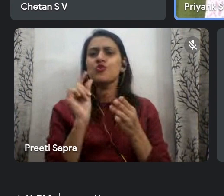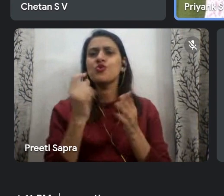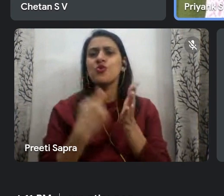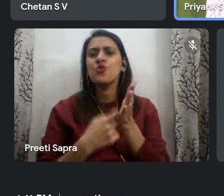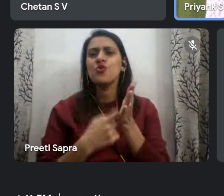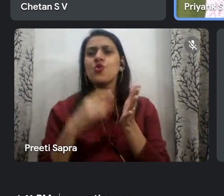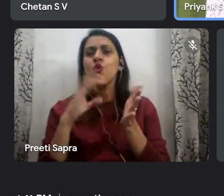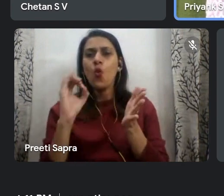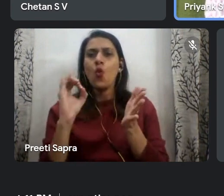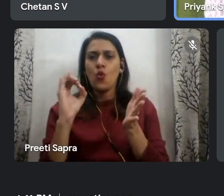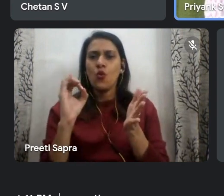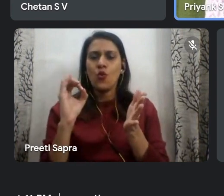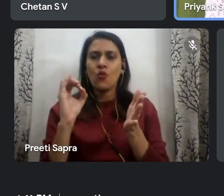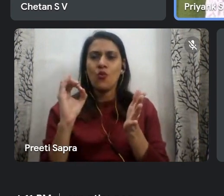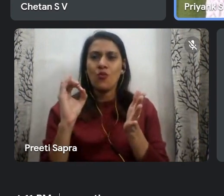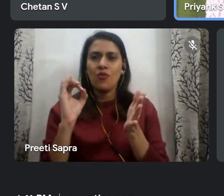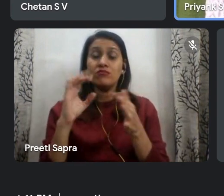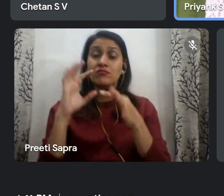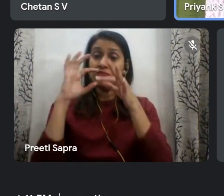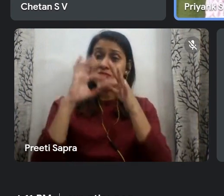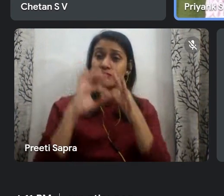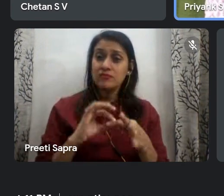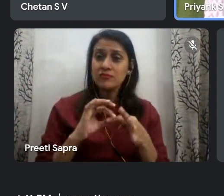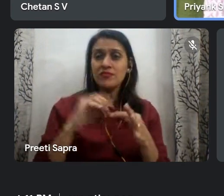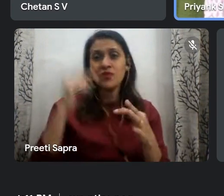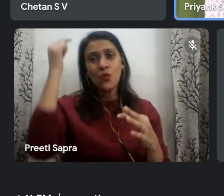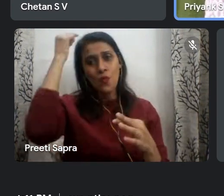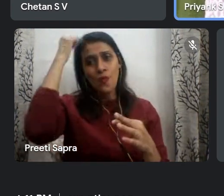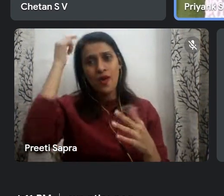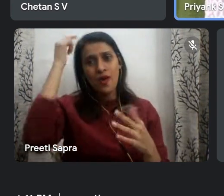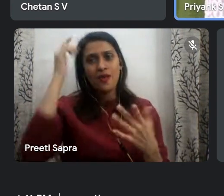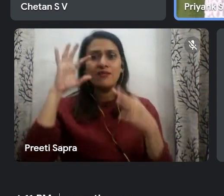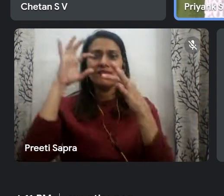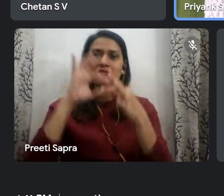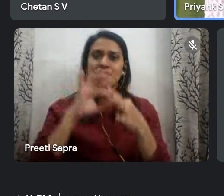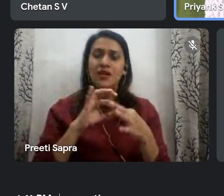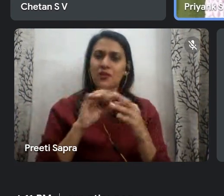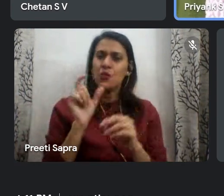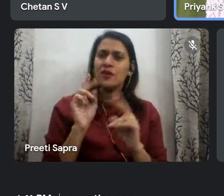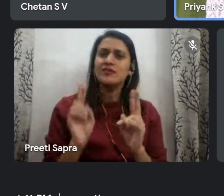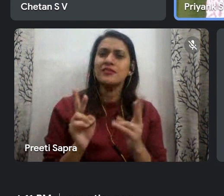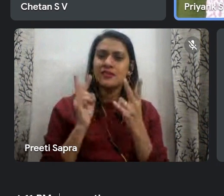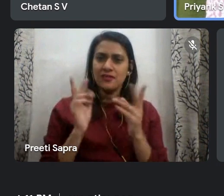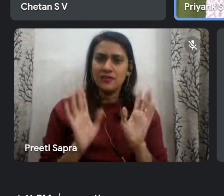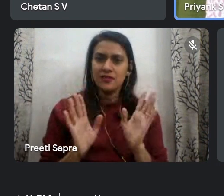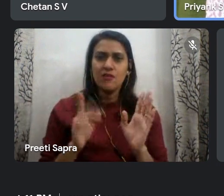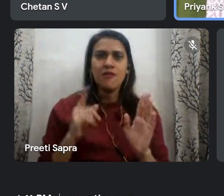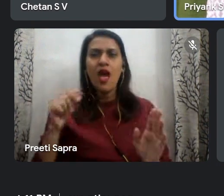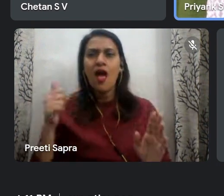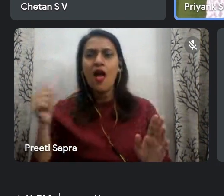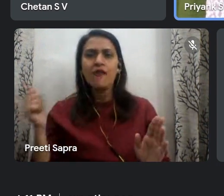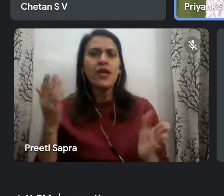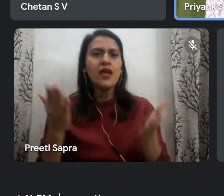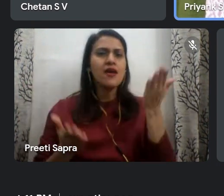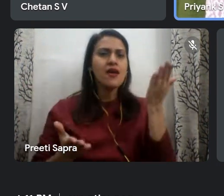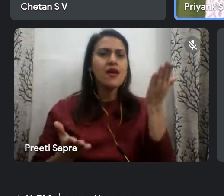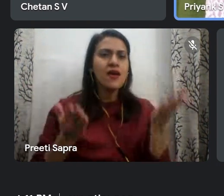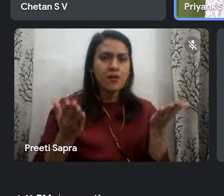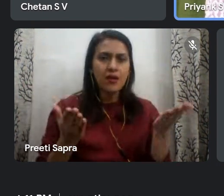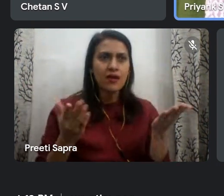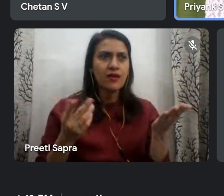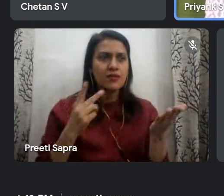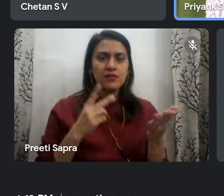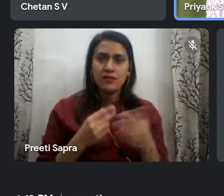neurotypical world, which again, neurotypical of what's typical and being compared with other typical people and saying that